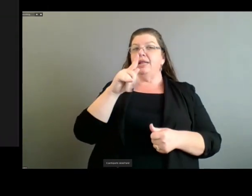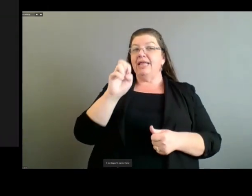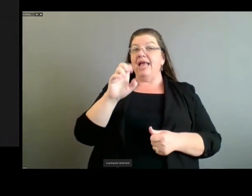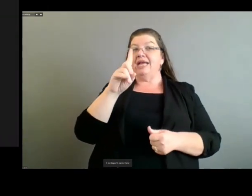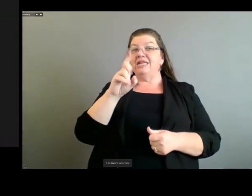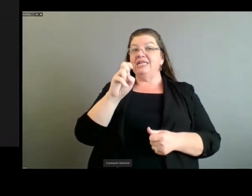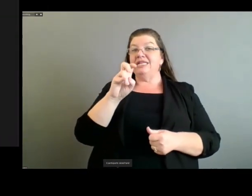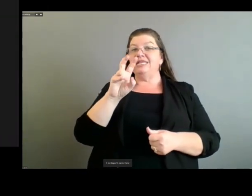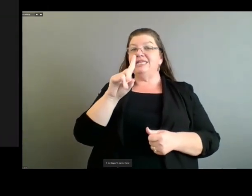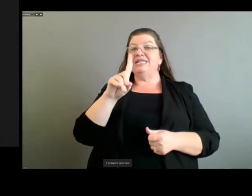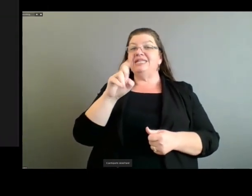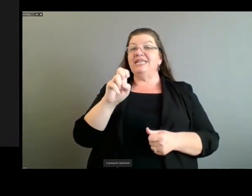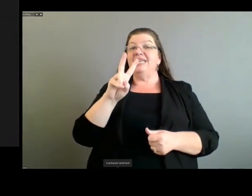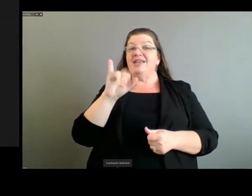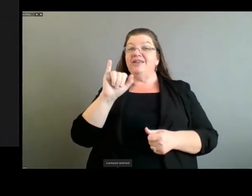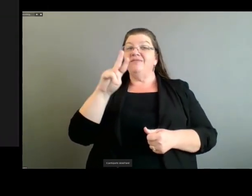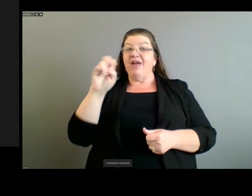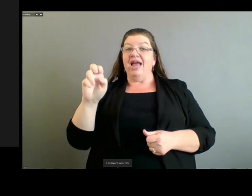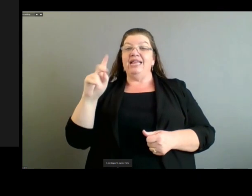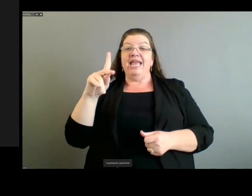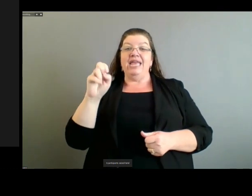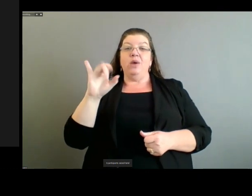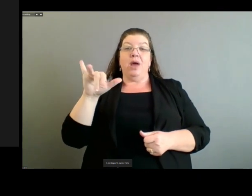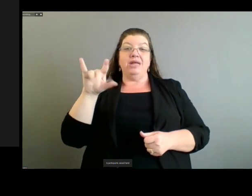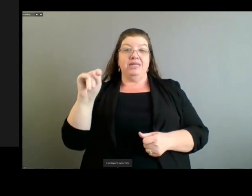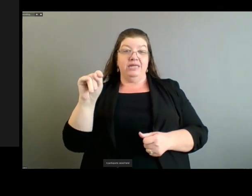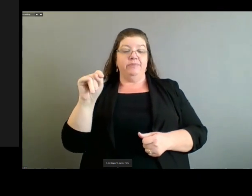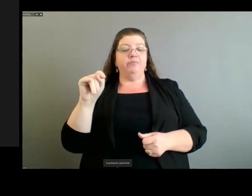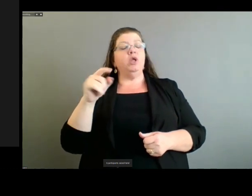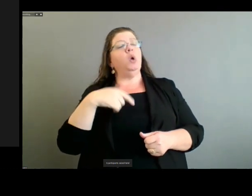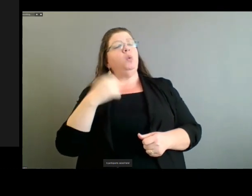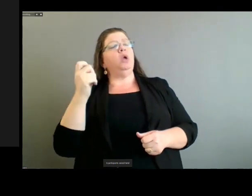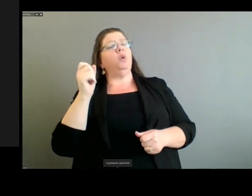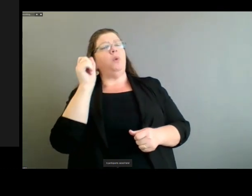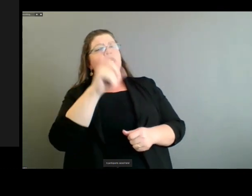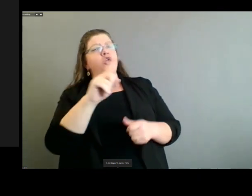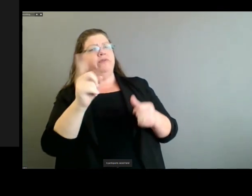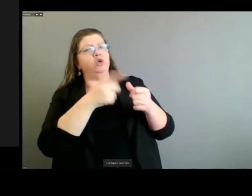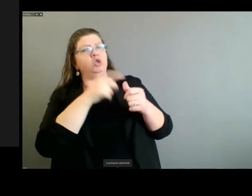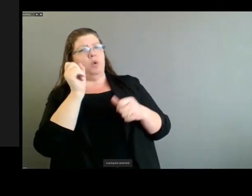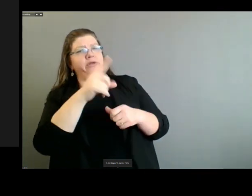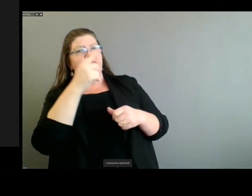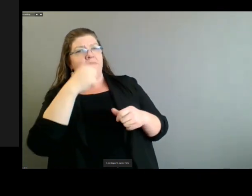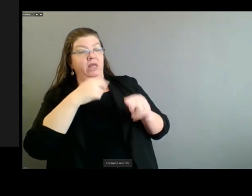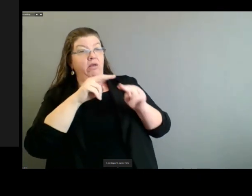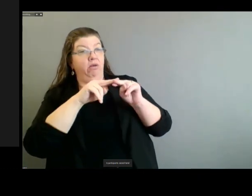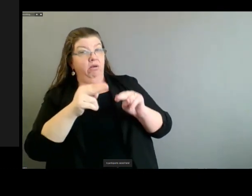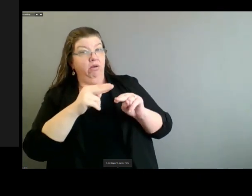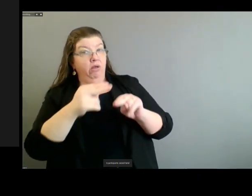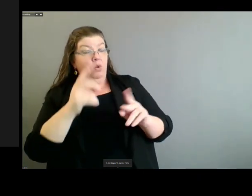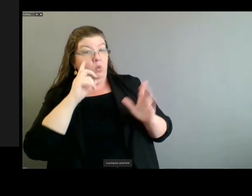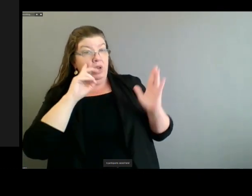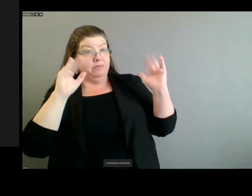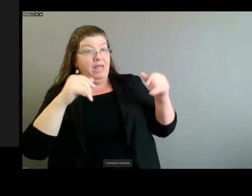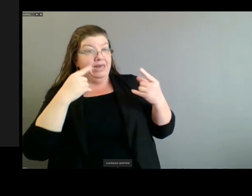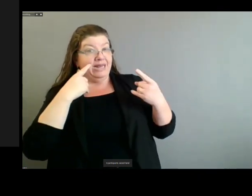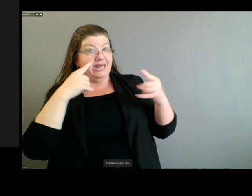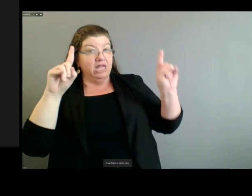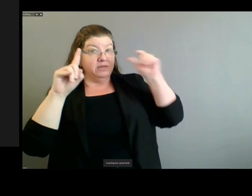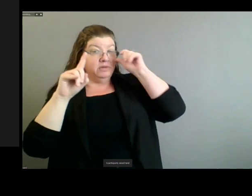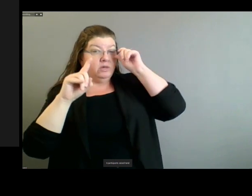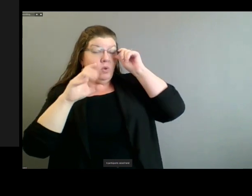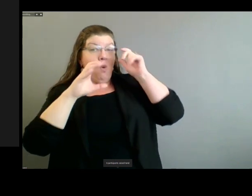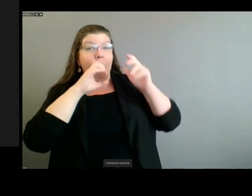guys, first question for me, based on our current trends kind of going downward, should we expect an announcement to be in the orange tier